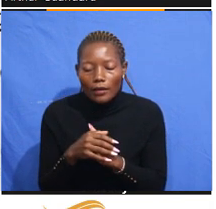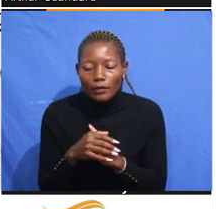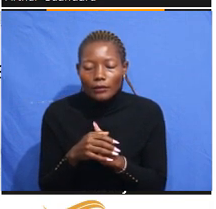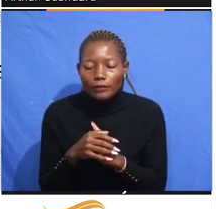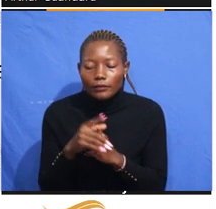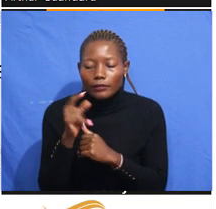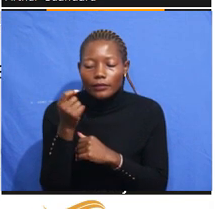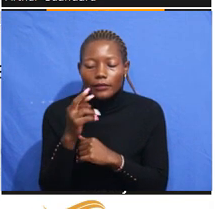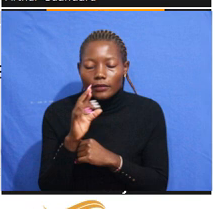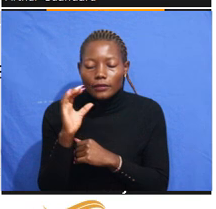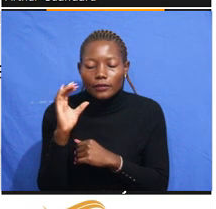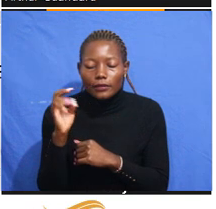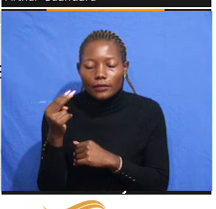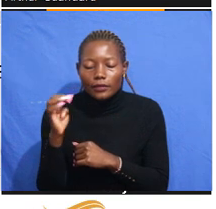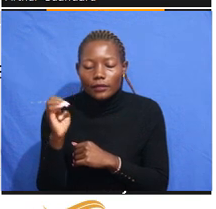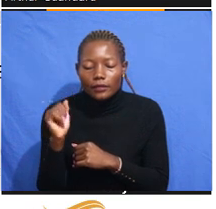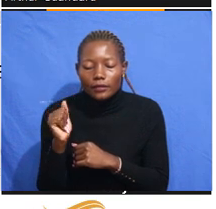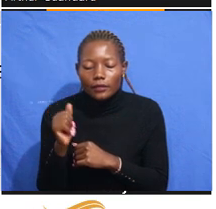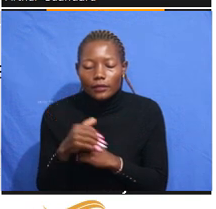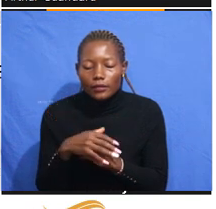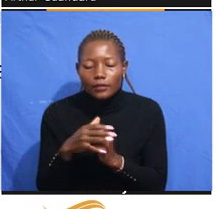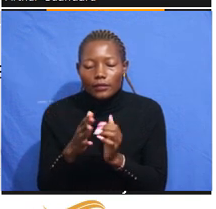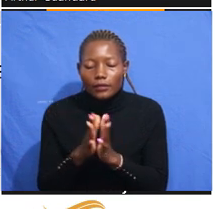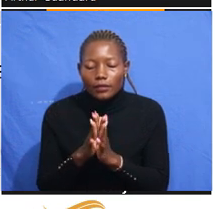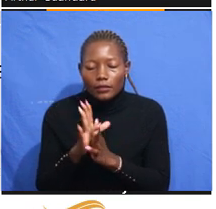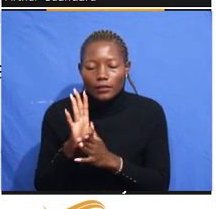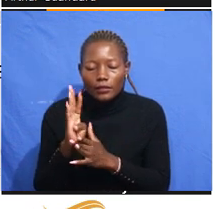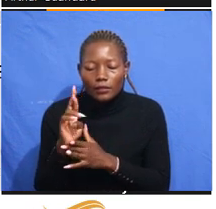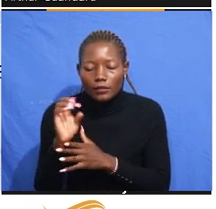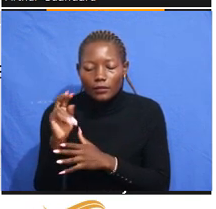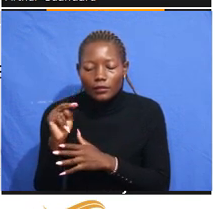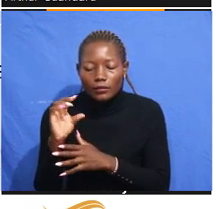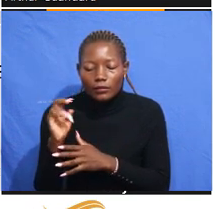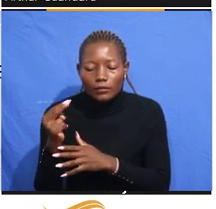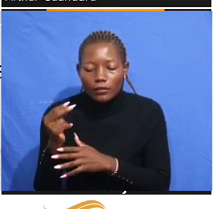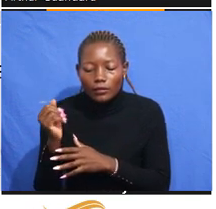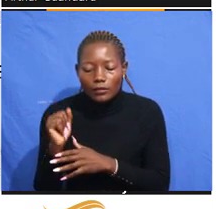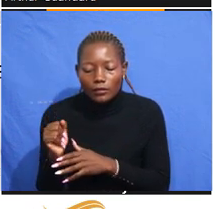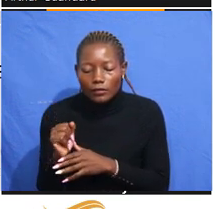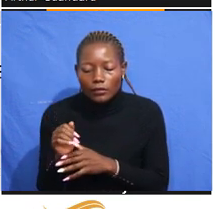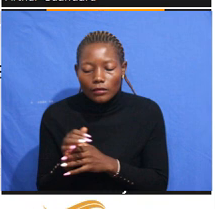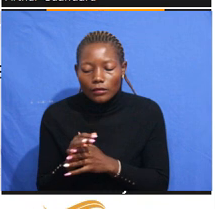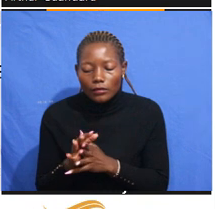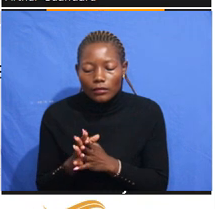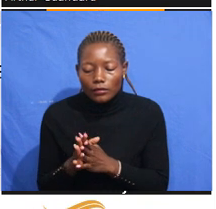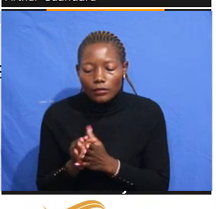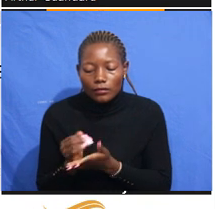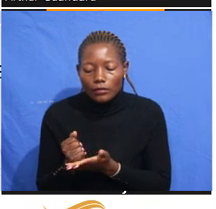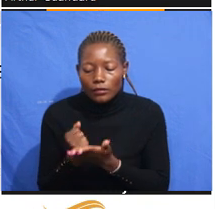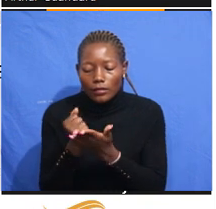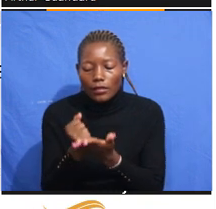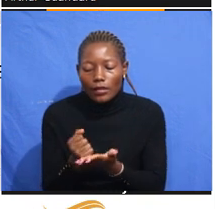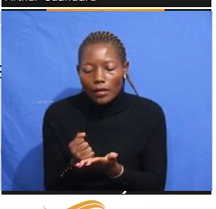Trachea, bronchi are just organs that lead us to